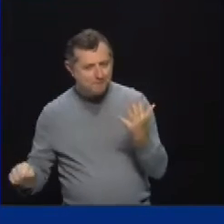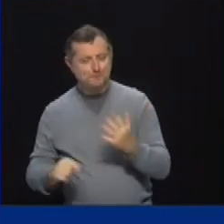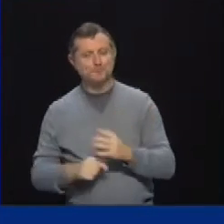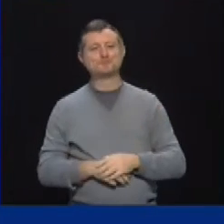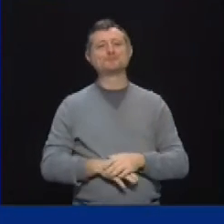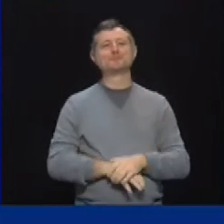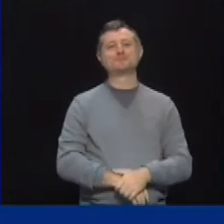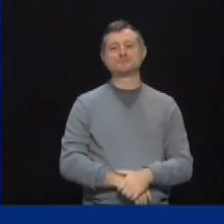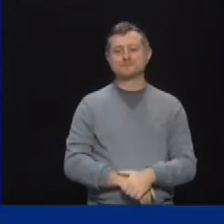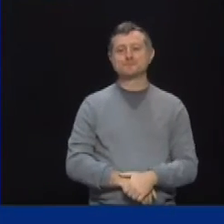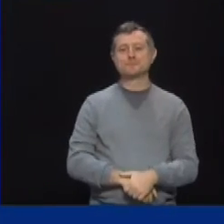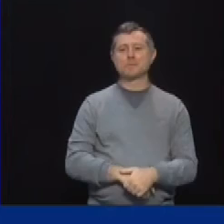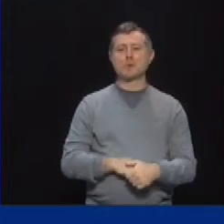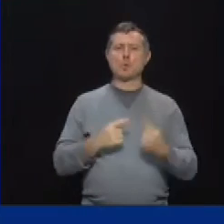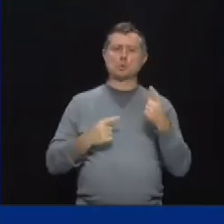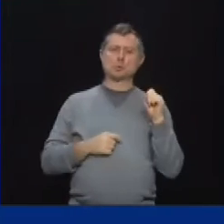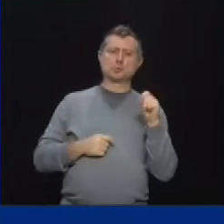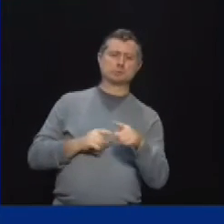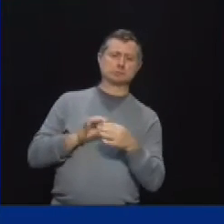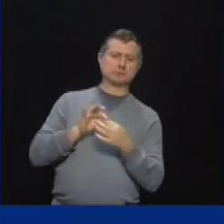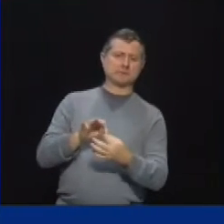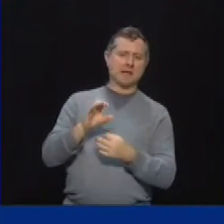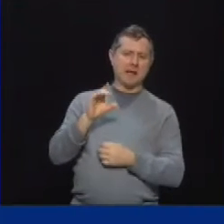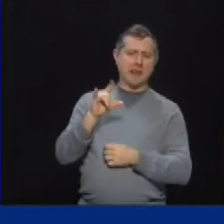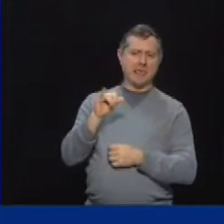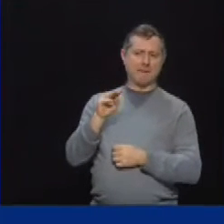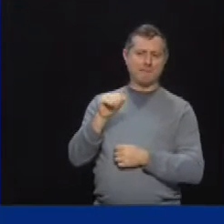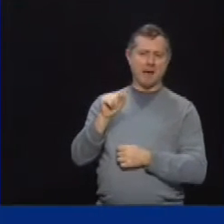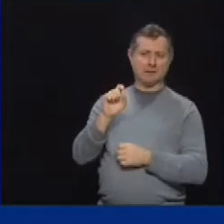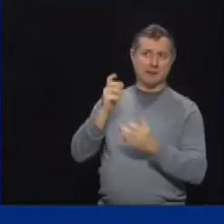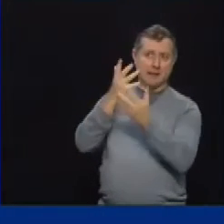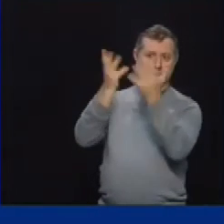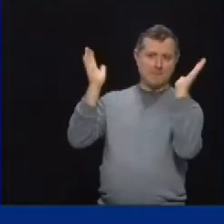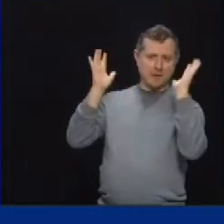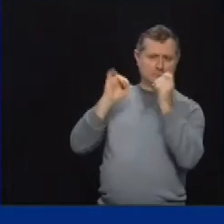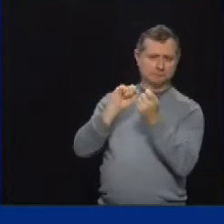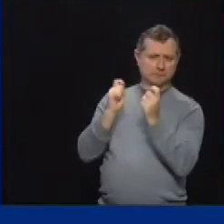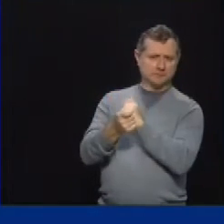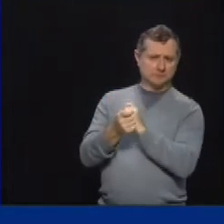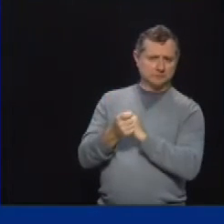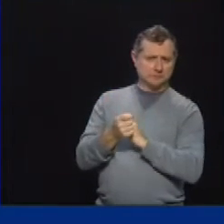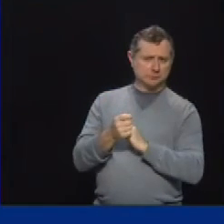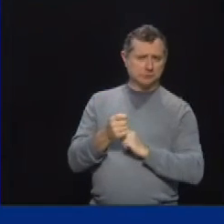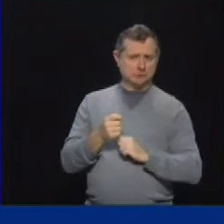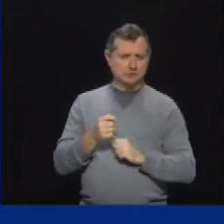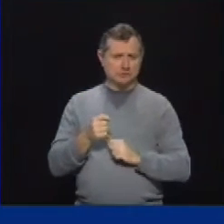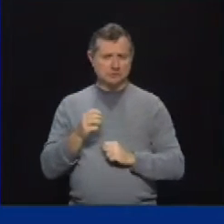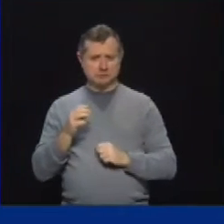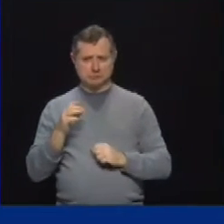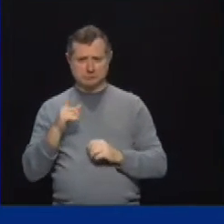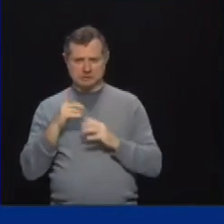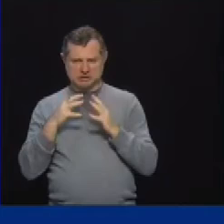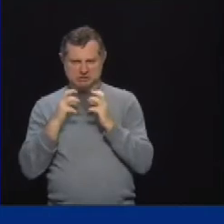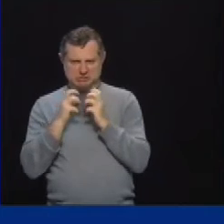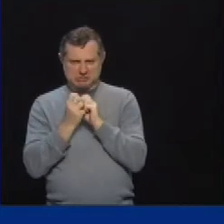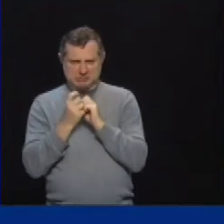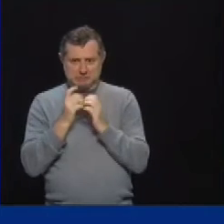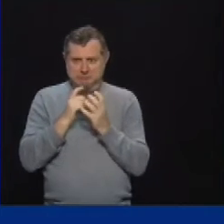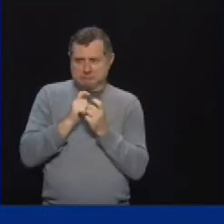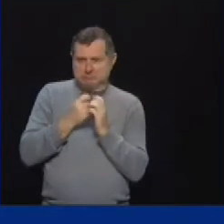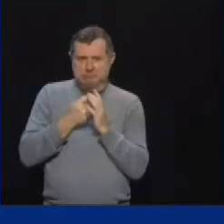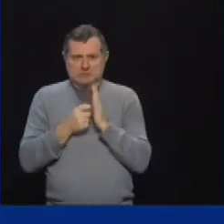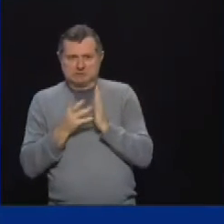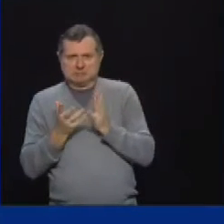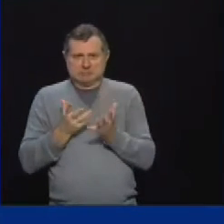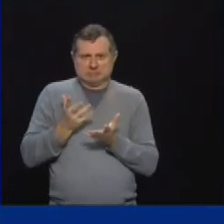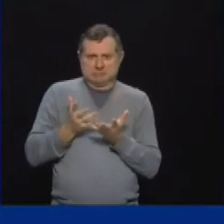On the climate change issue, congestion pricing, the mayor has called for it to be accelerated. You've said when you've answered questions about